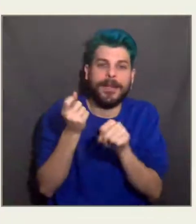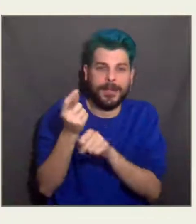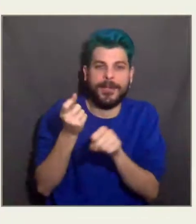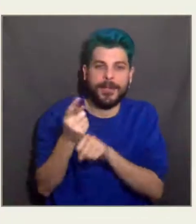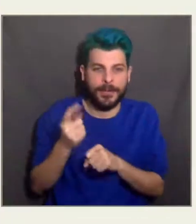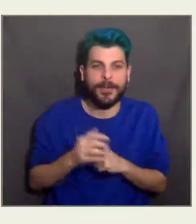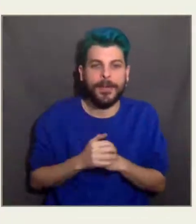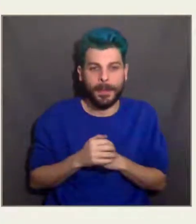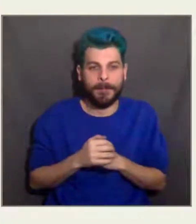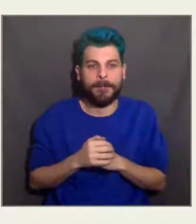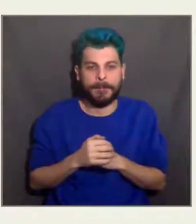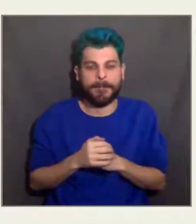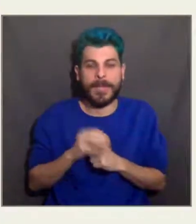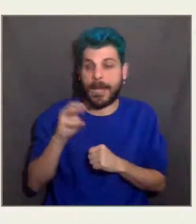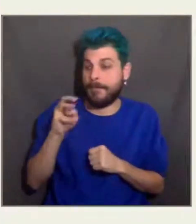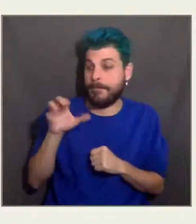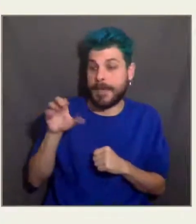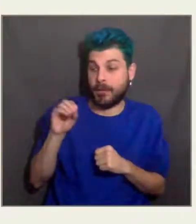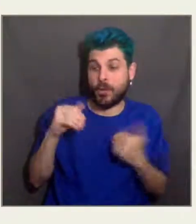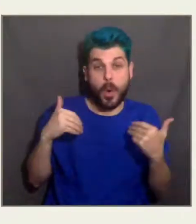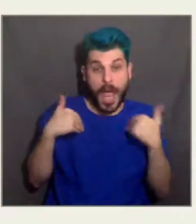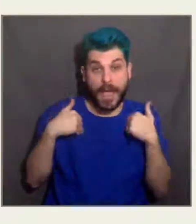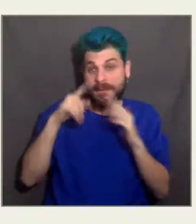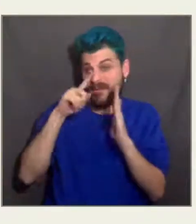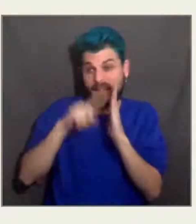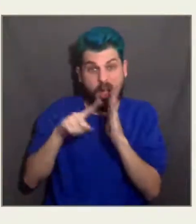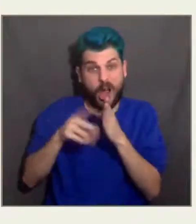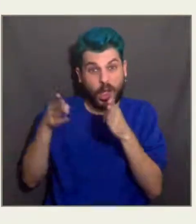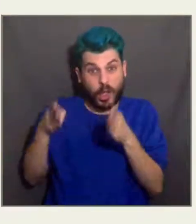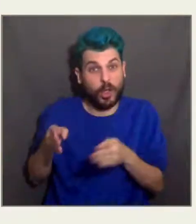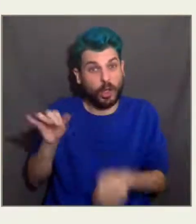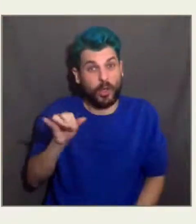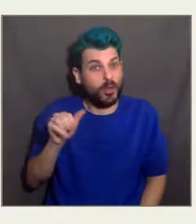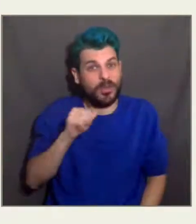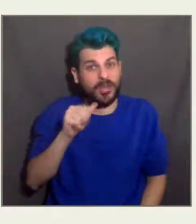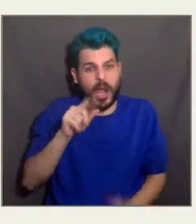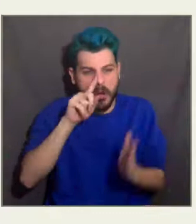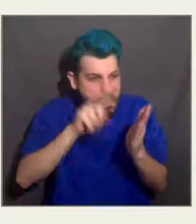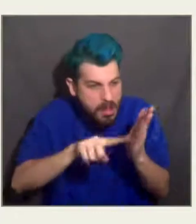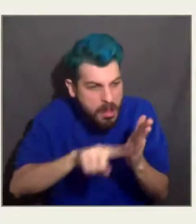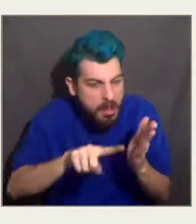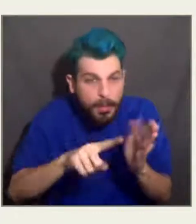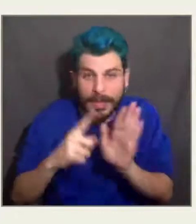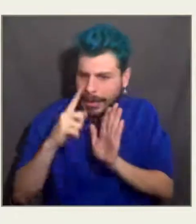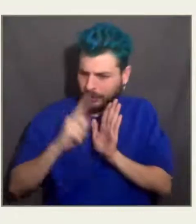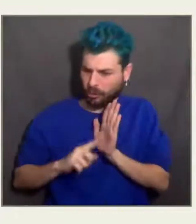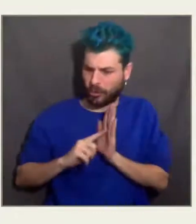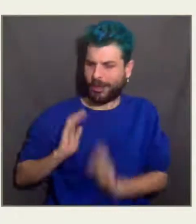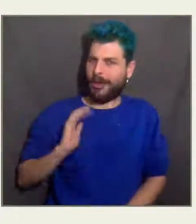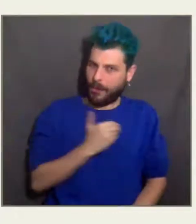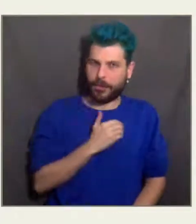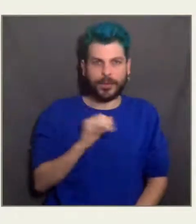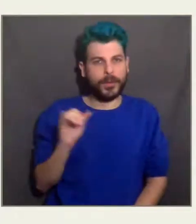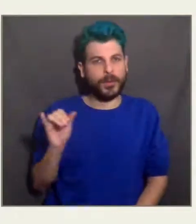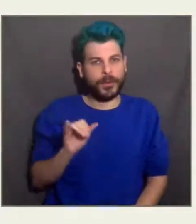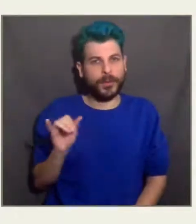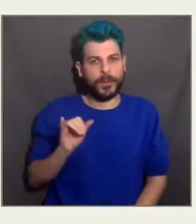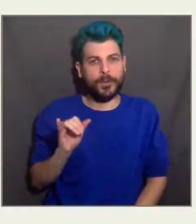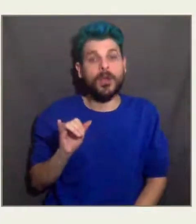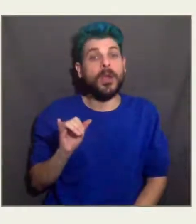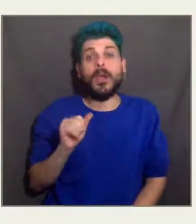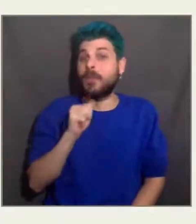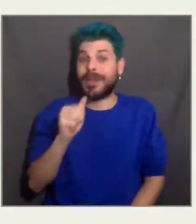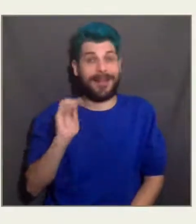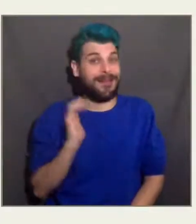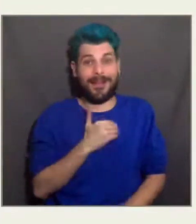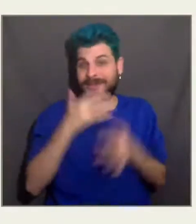do. And Metro also has an auditor, an elected auditor that I know will be looking very carefully at everything